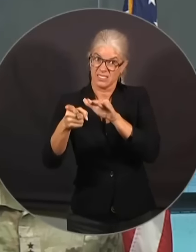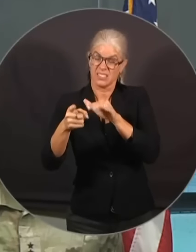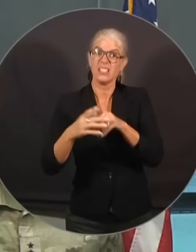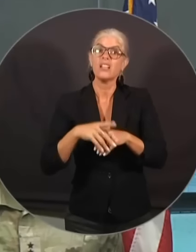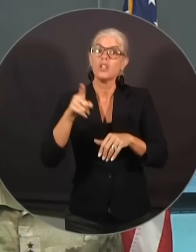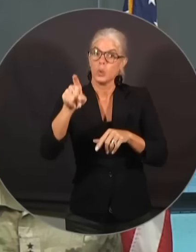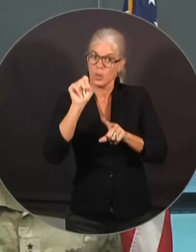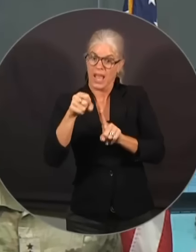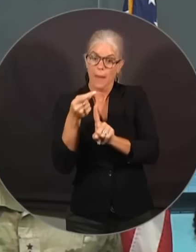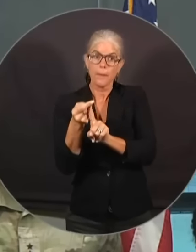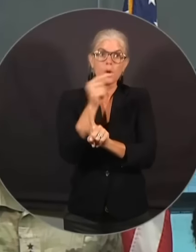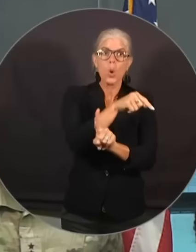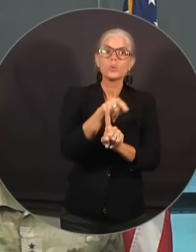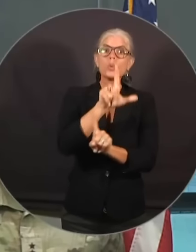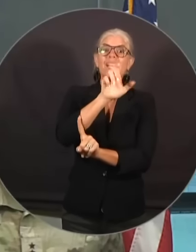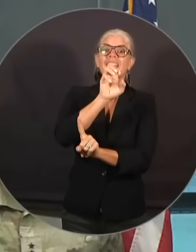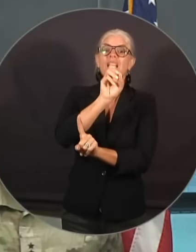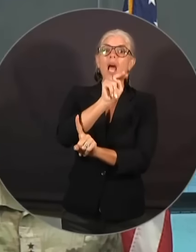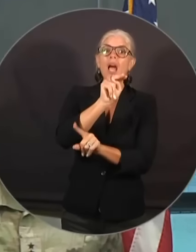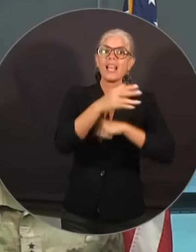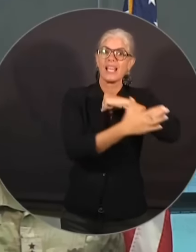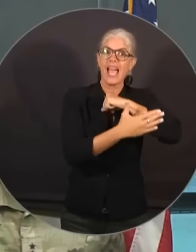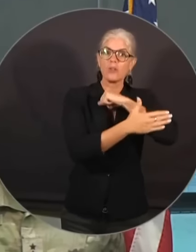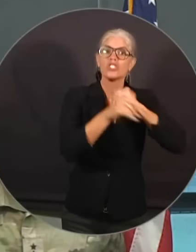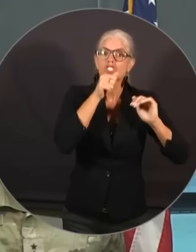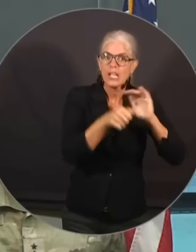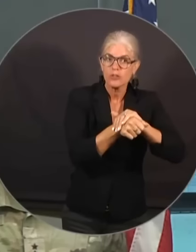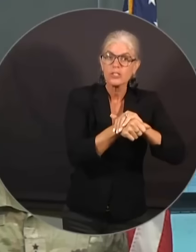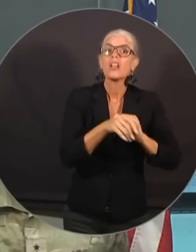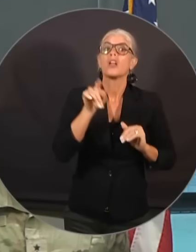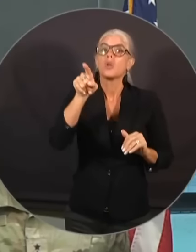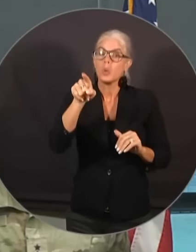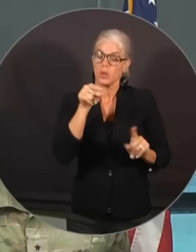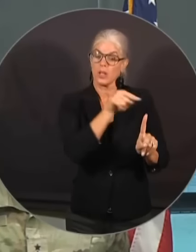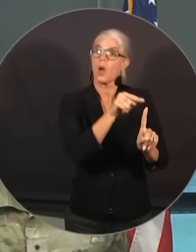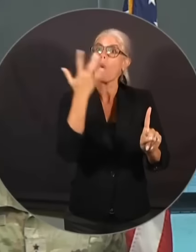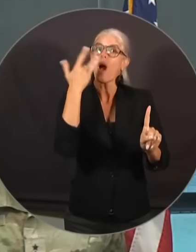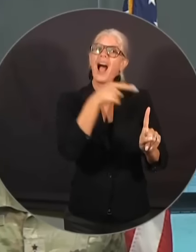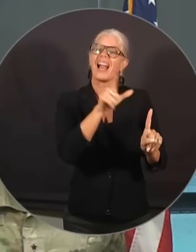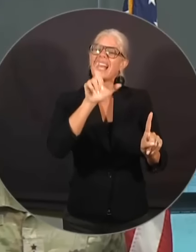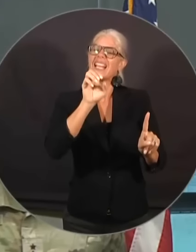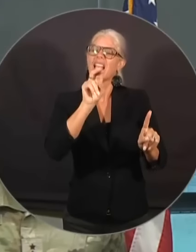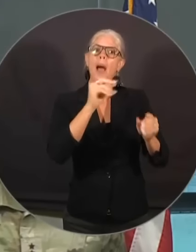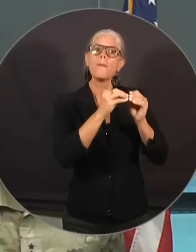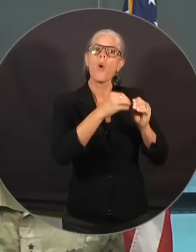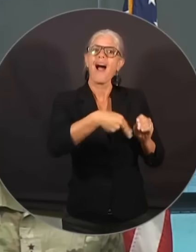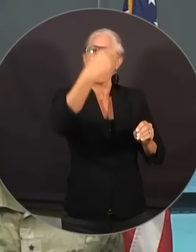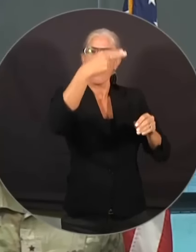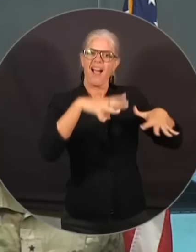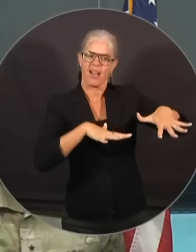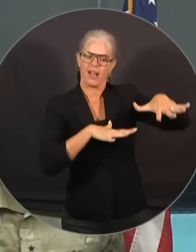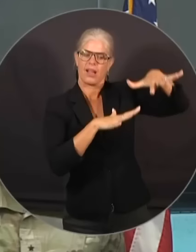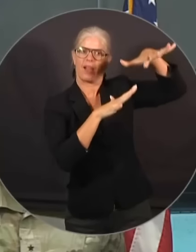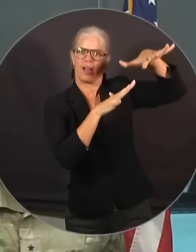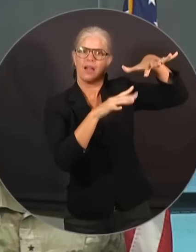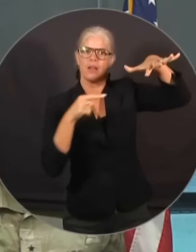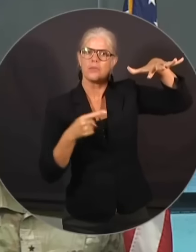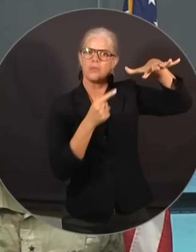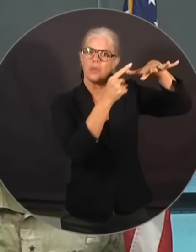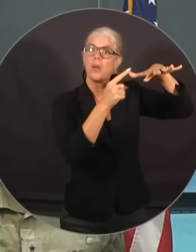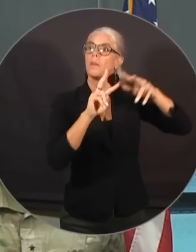a shelter. You can get to a place that is going to be on higher ground and is not going to be susceptible to storm surge. The winds are